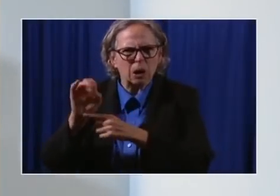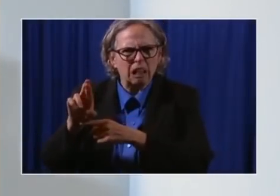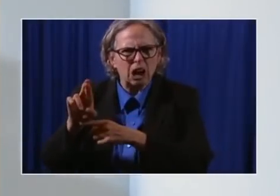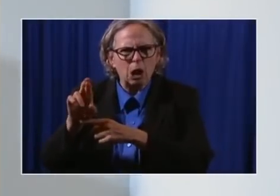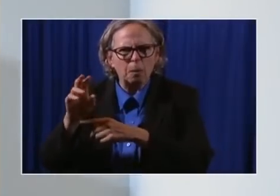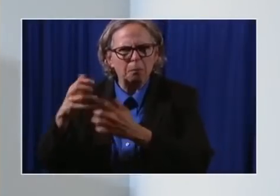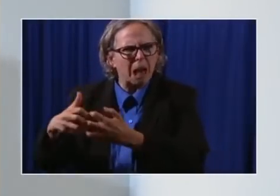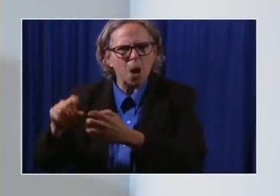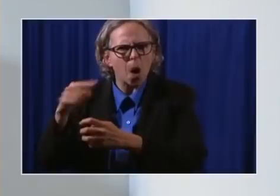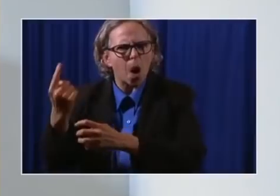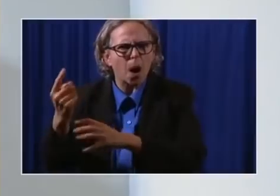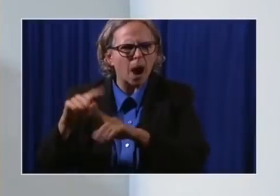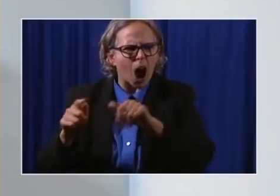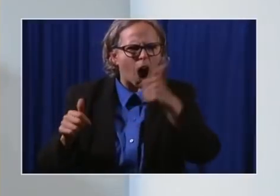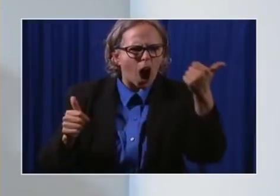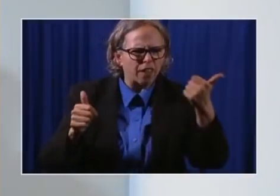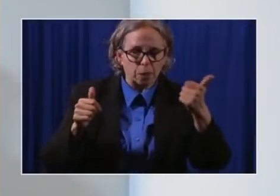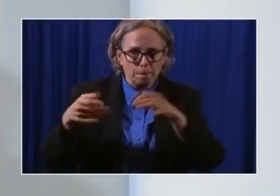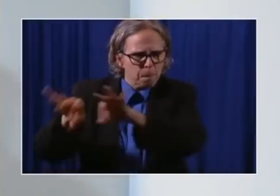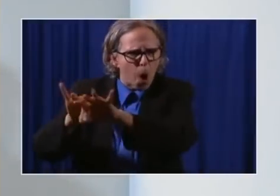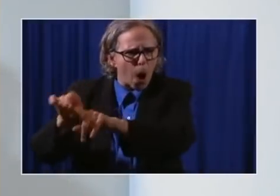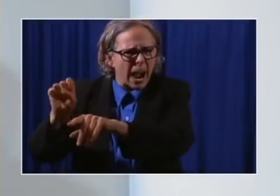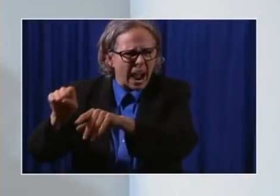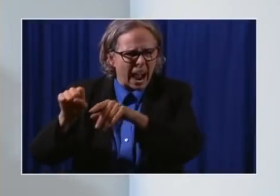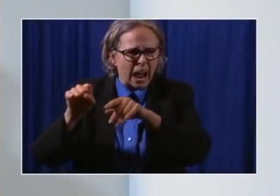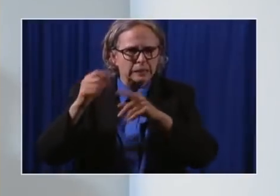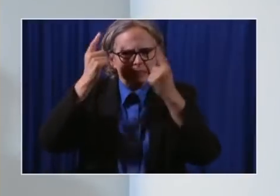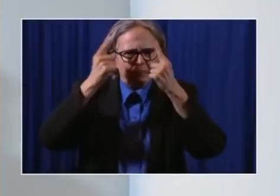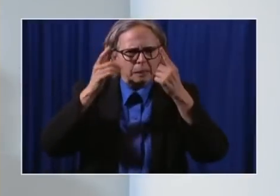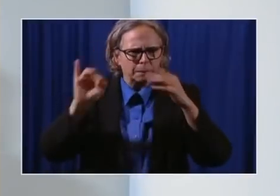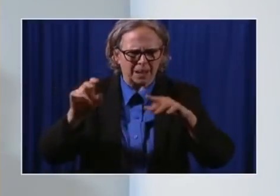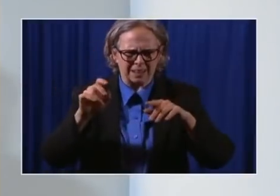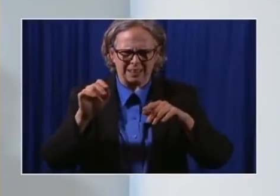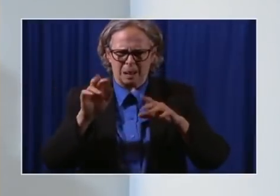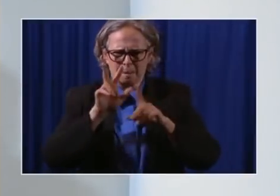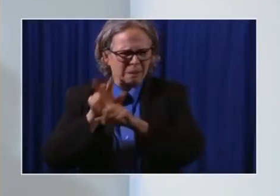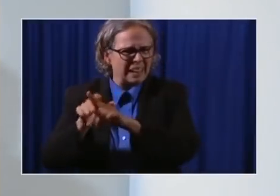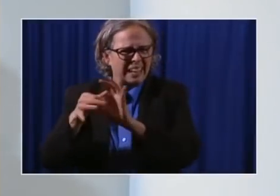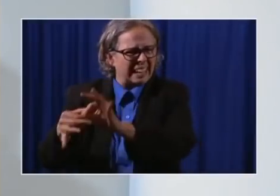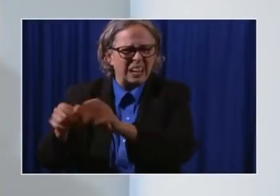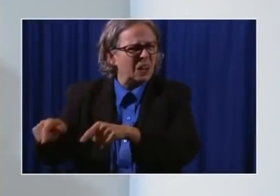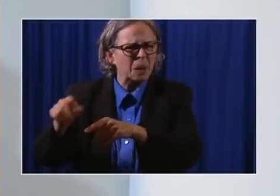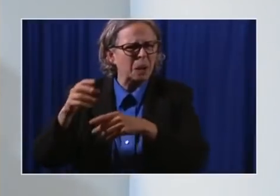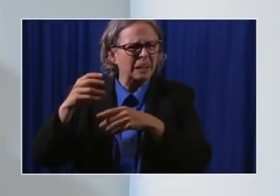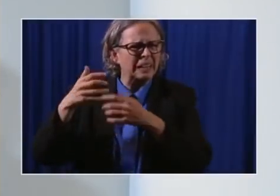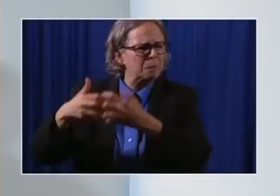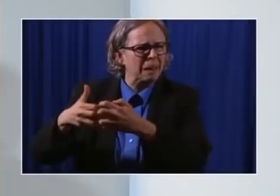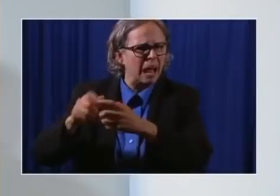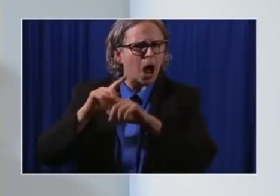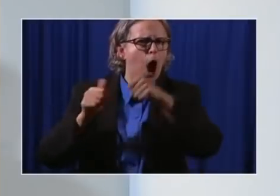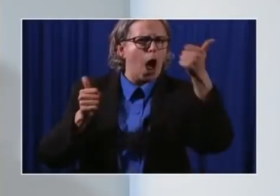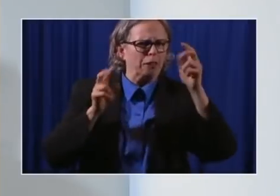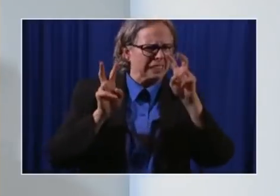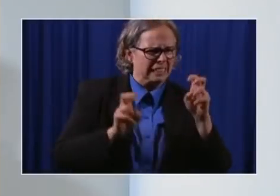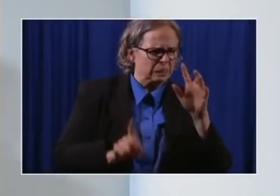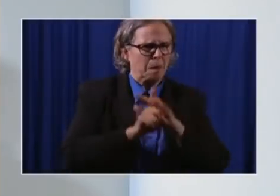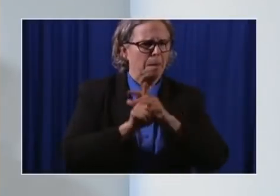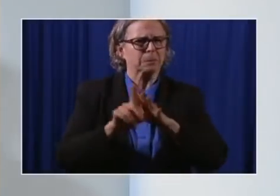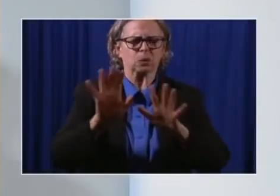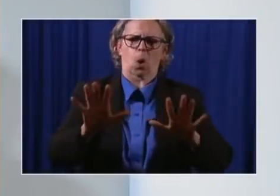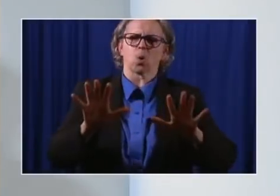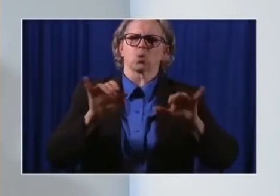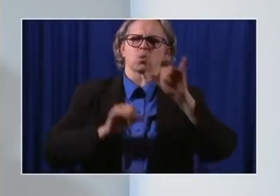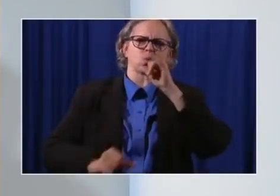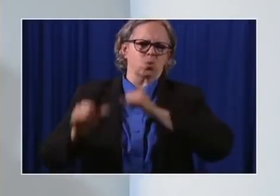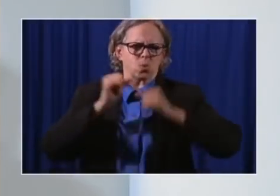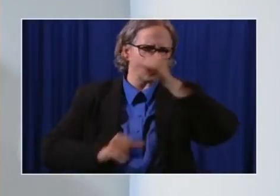be considered as we look at this. But you look, as the governor stated, there is no one piece of public policy